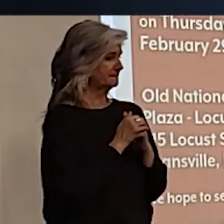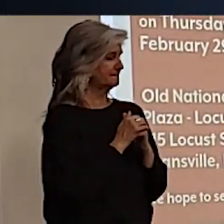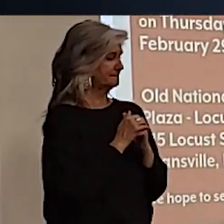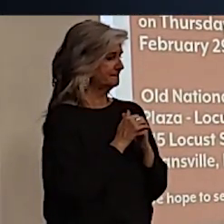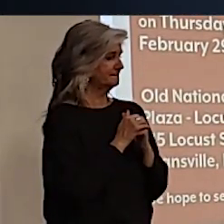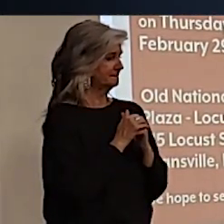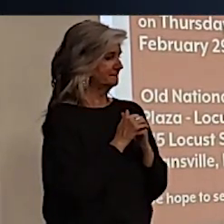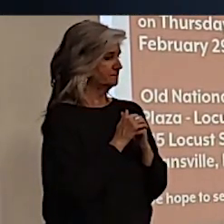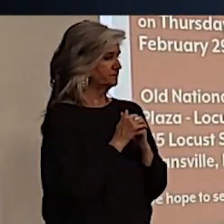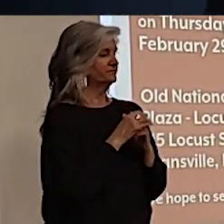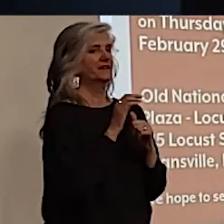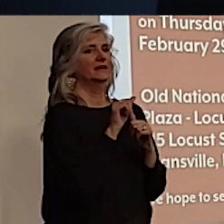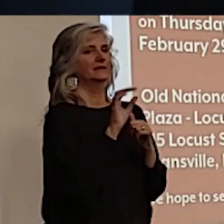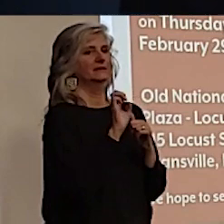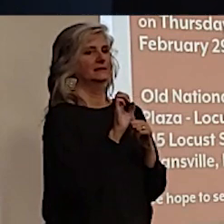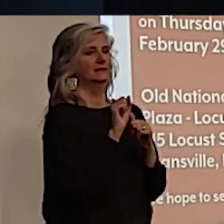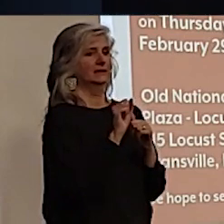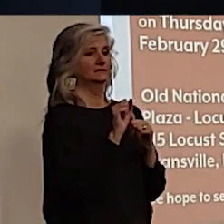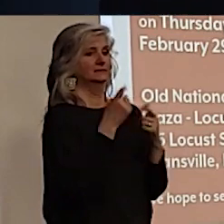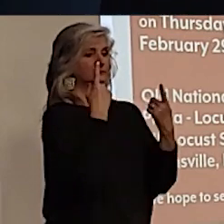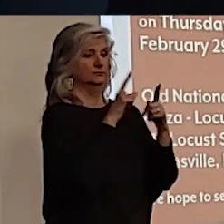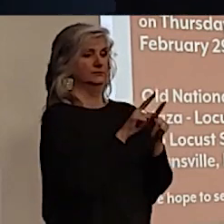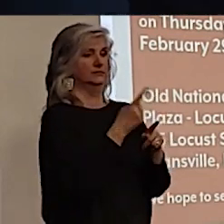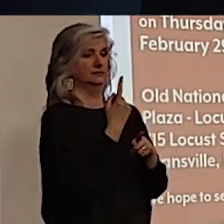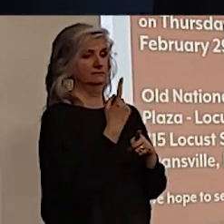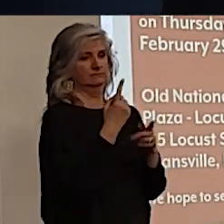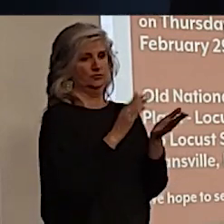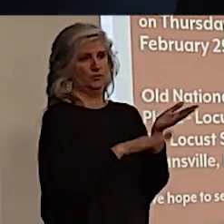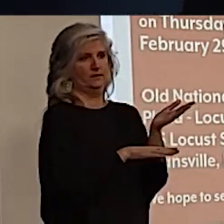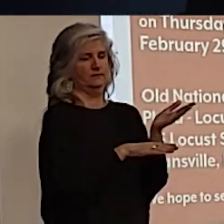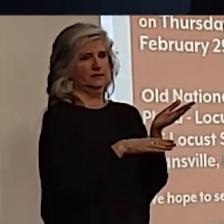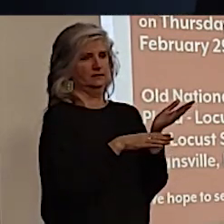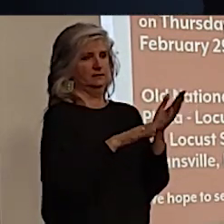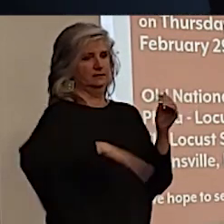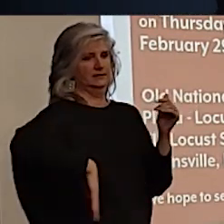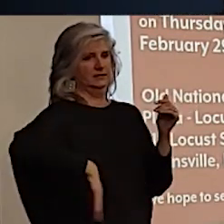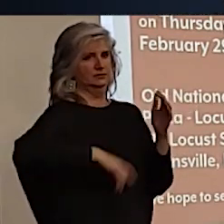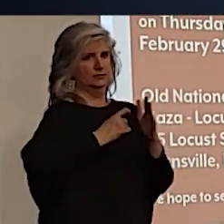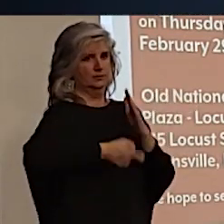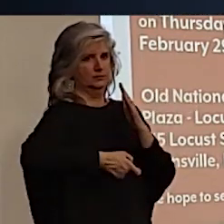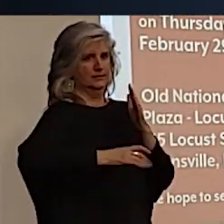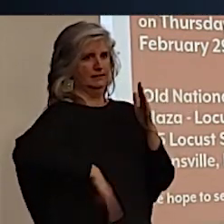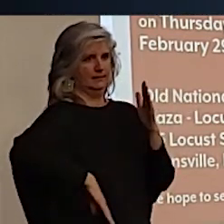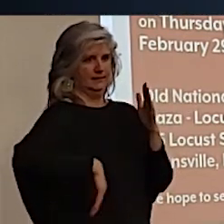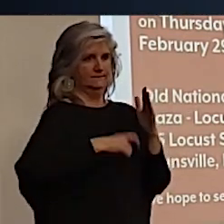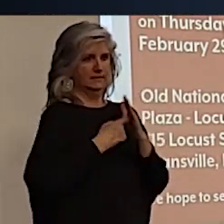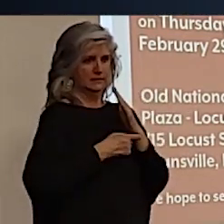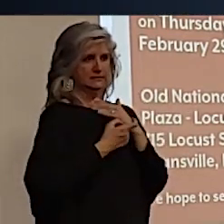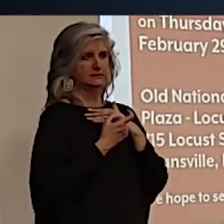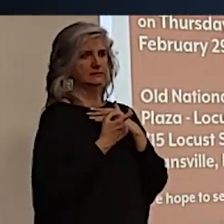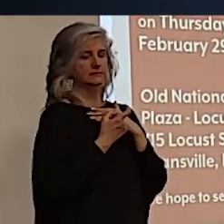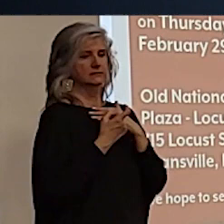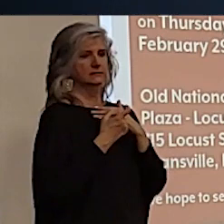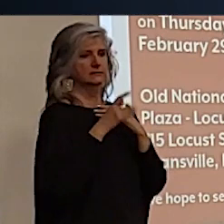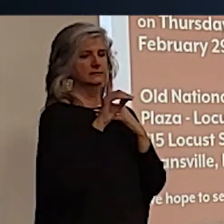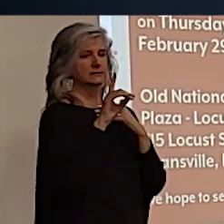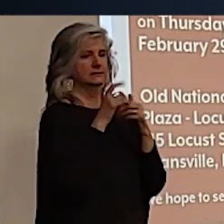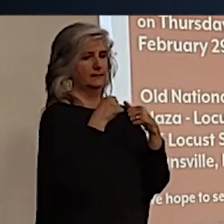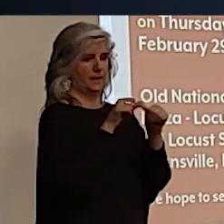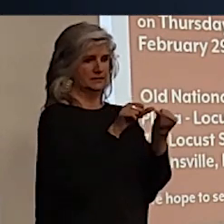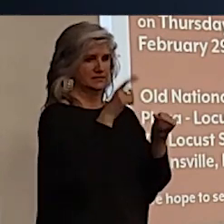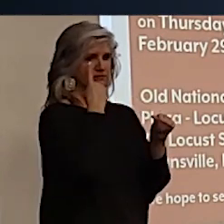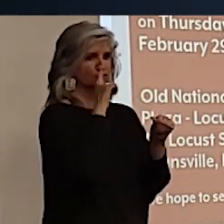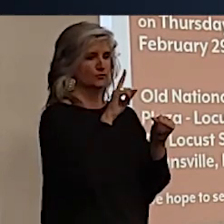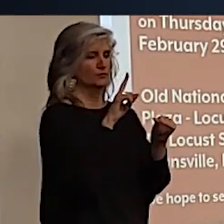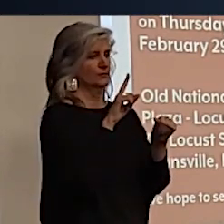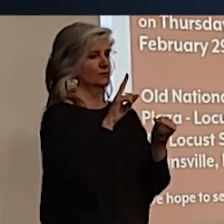got AES to agree to once a year waiving late charges and late fees, reducing deposits for